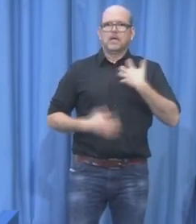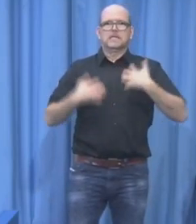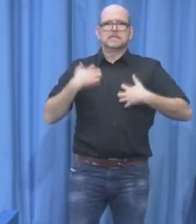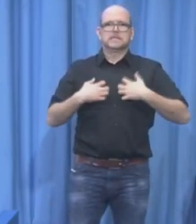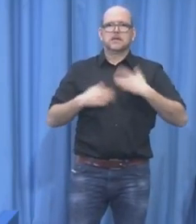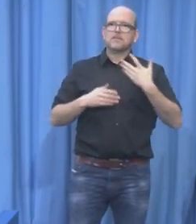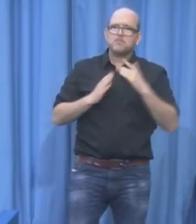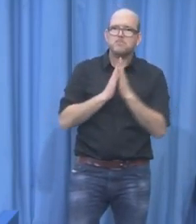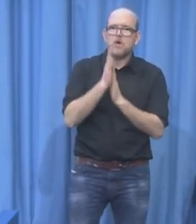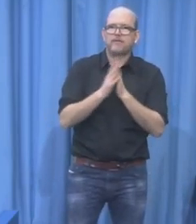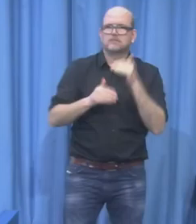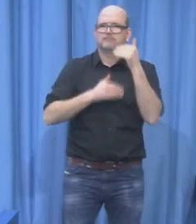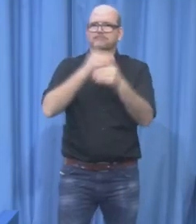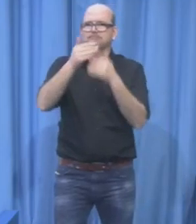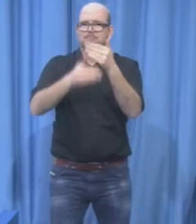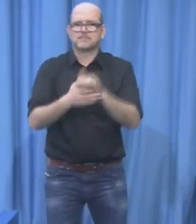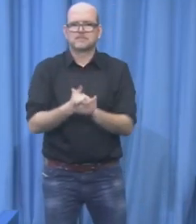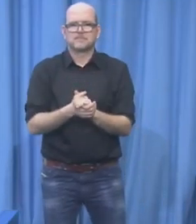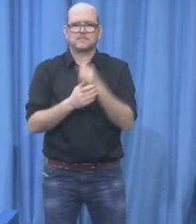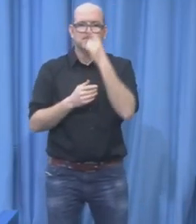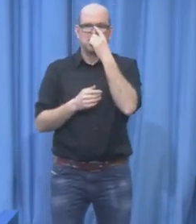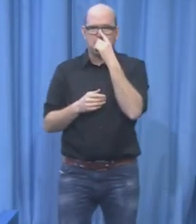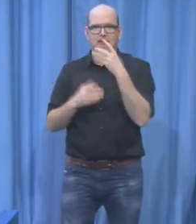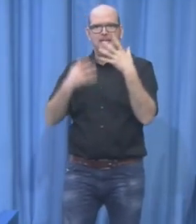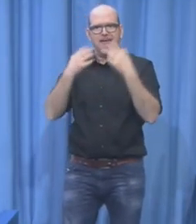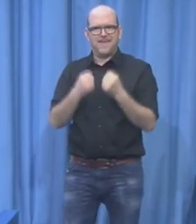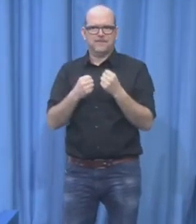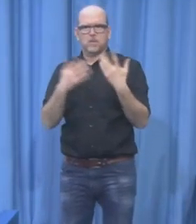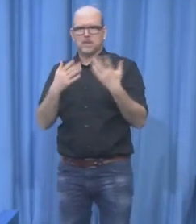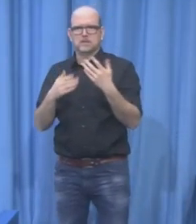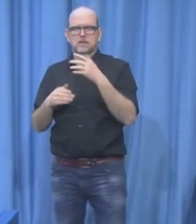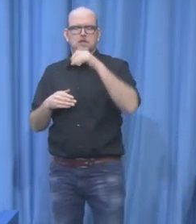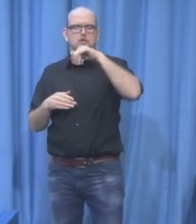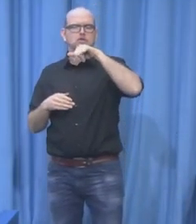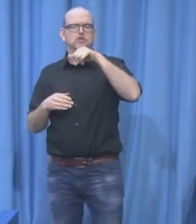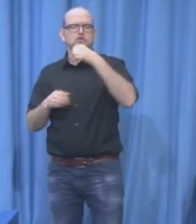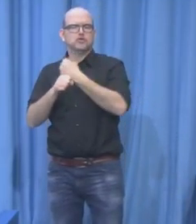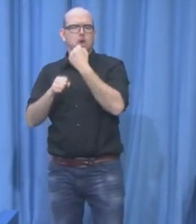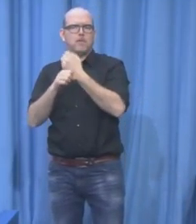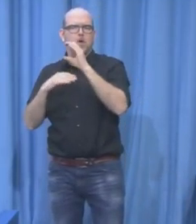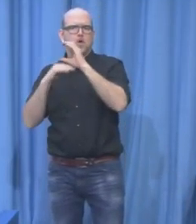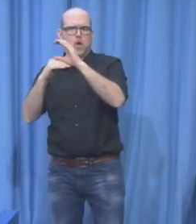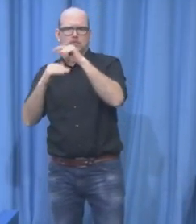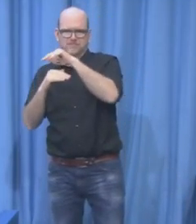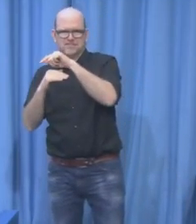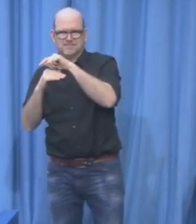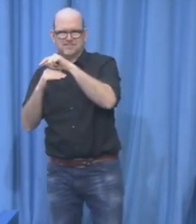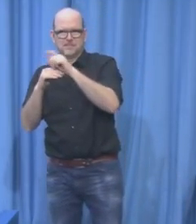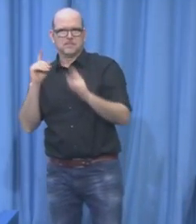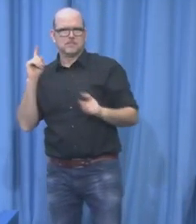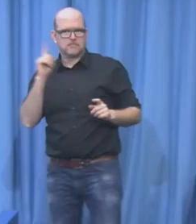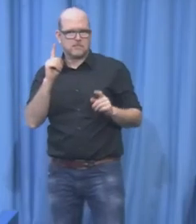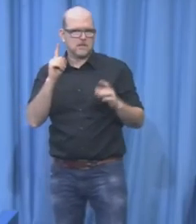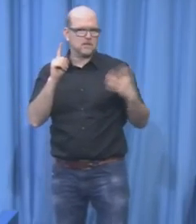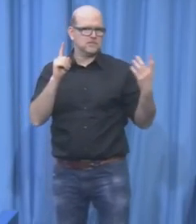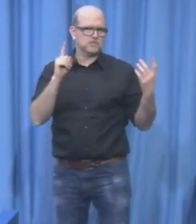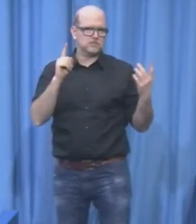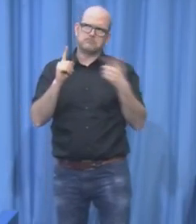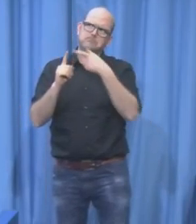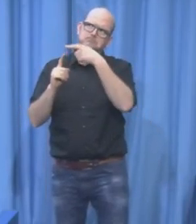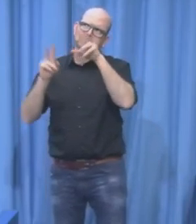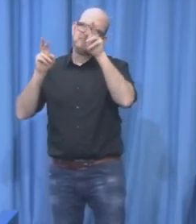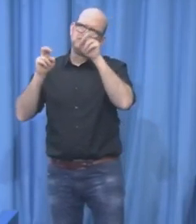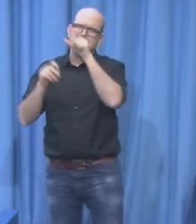program come back to our community upon graduation of their university program or college program, and they